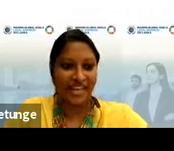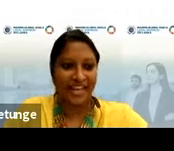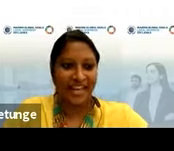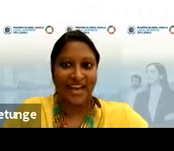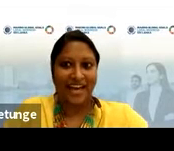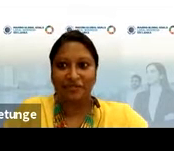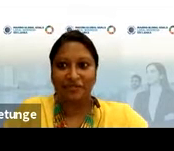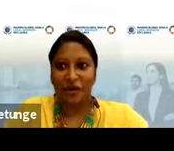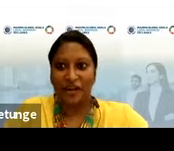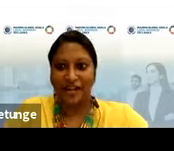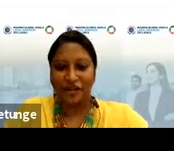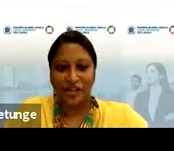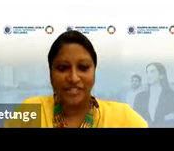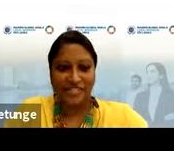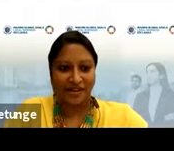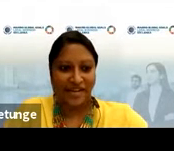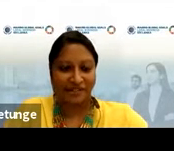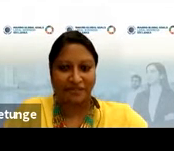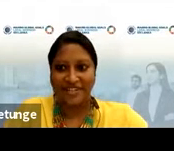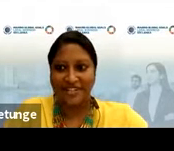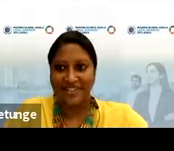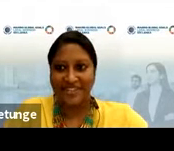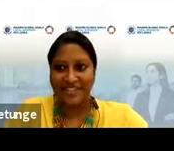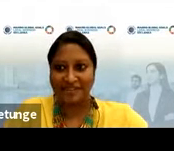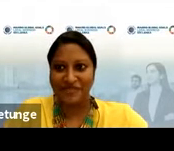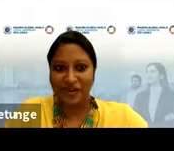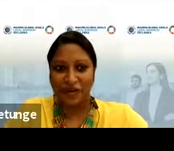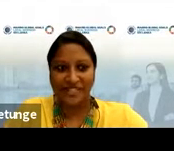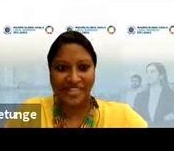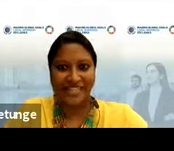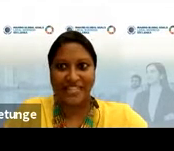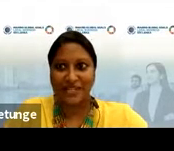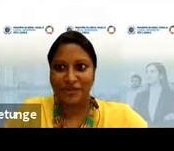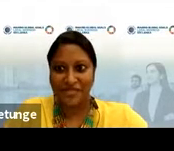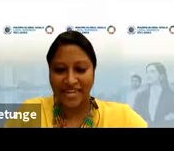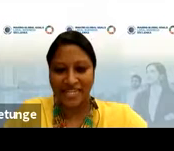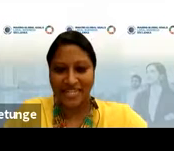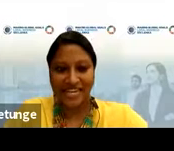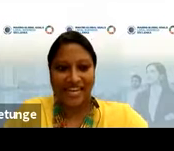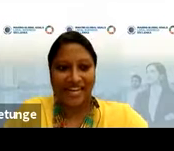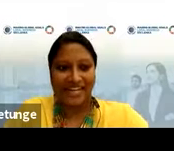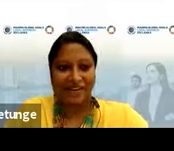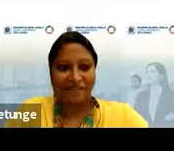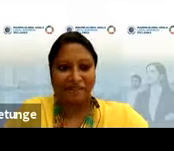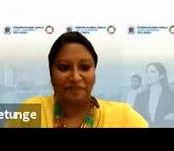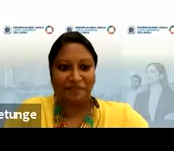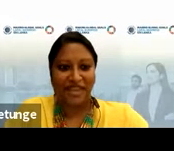discussion. We were all engrossed and we loved all the things that you said.